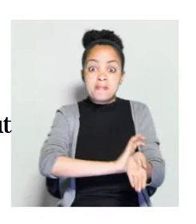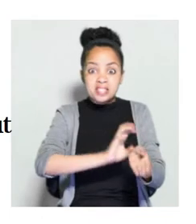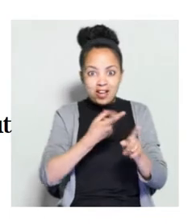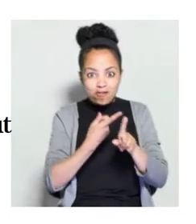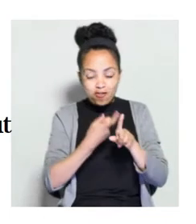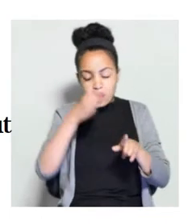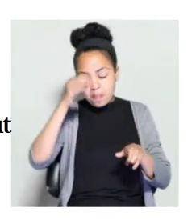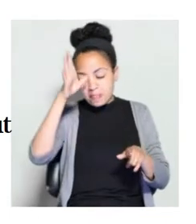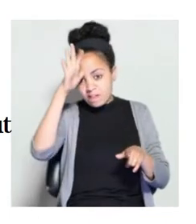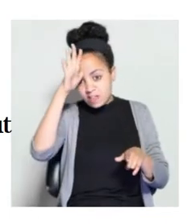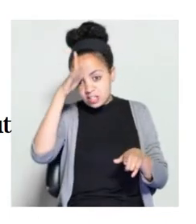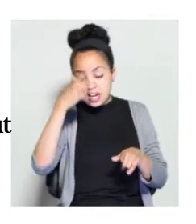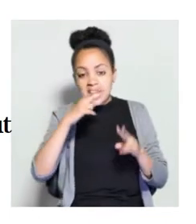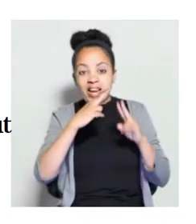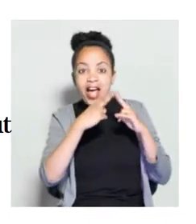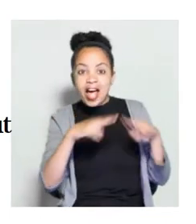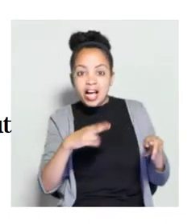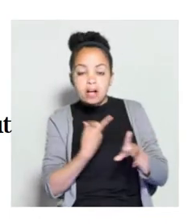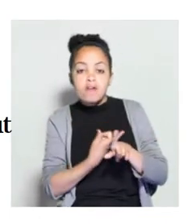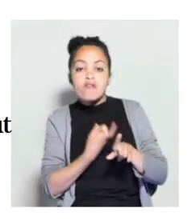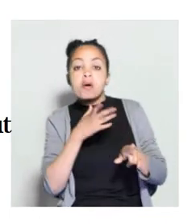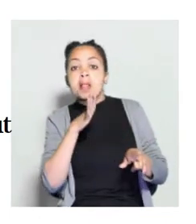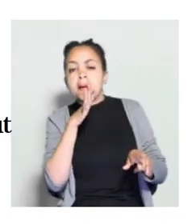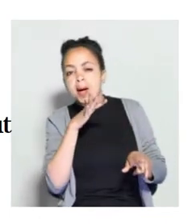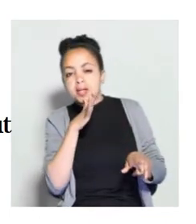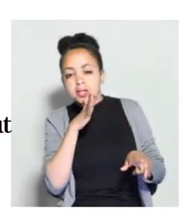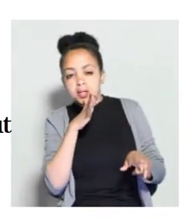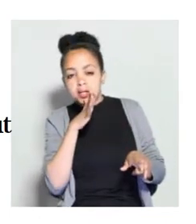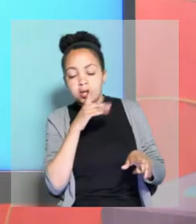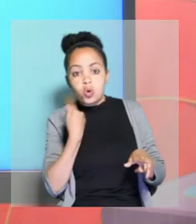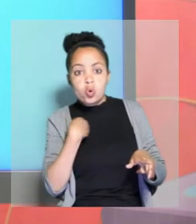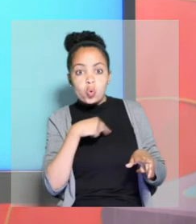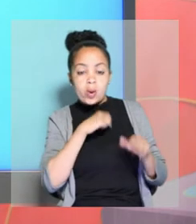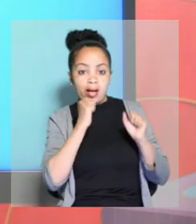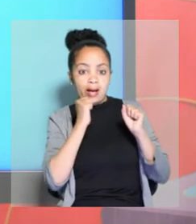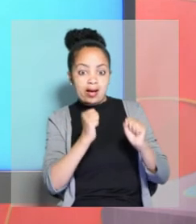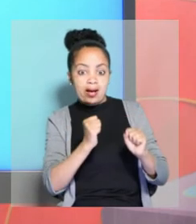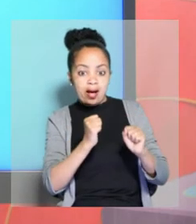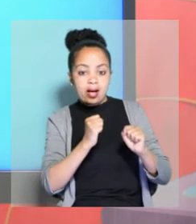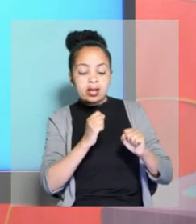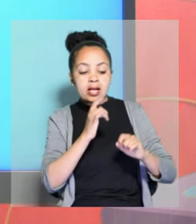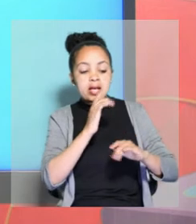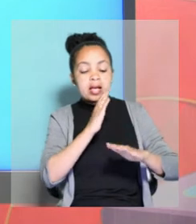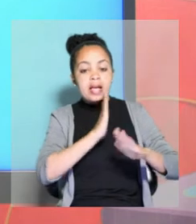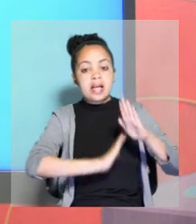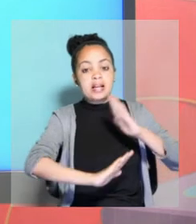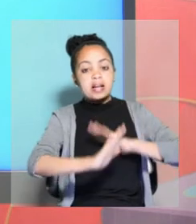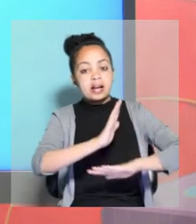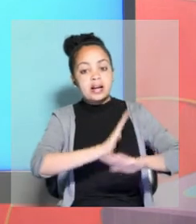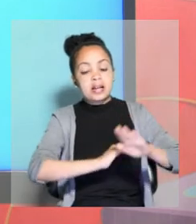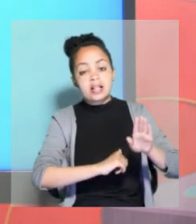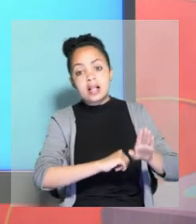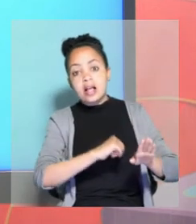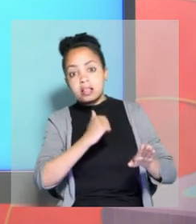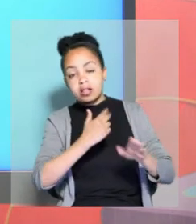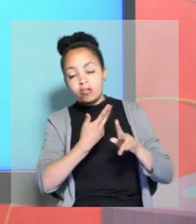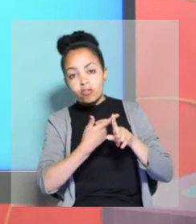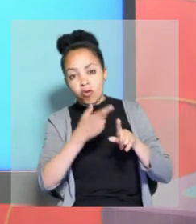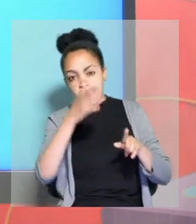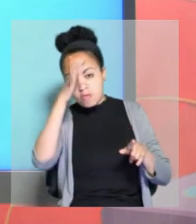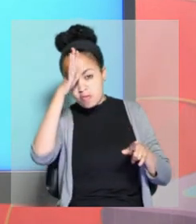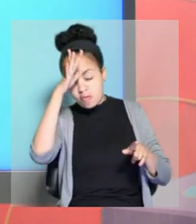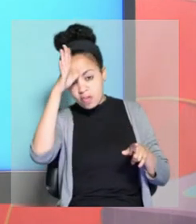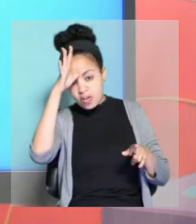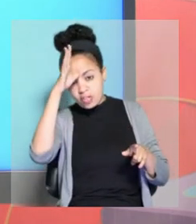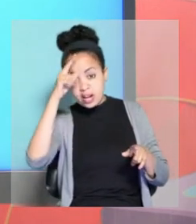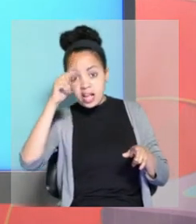father, egg cell from a mother. We can inherit N from father. We can